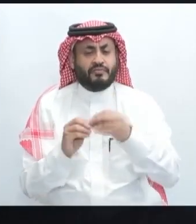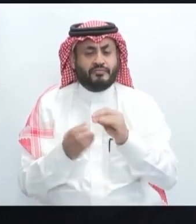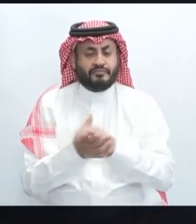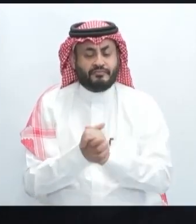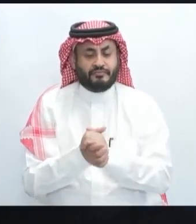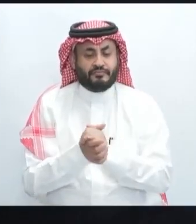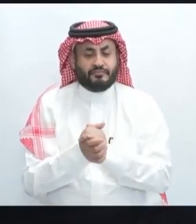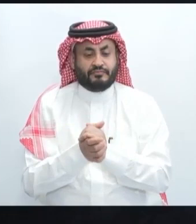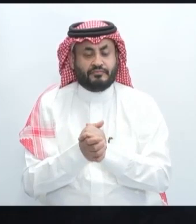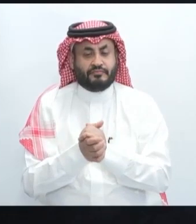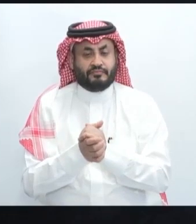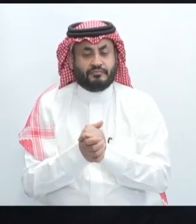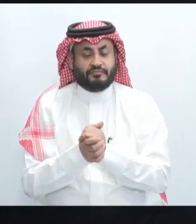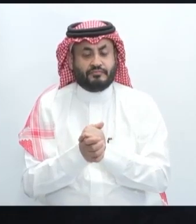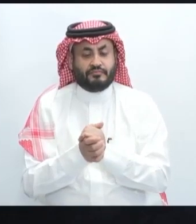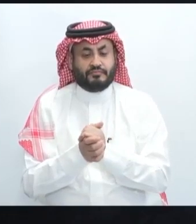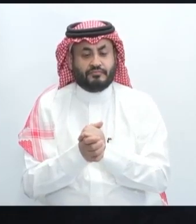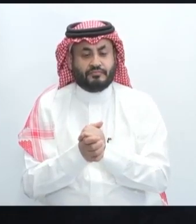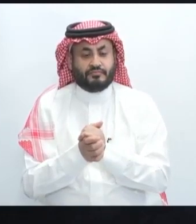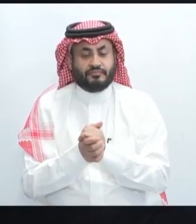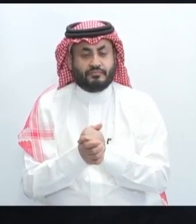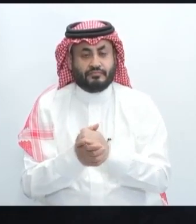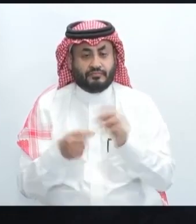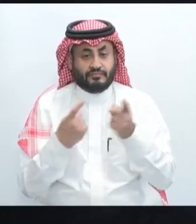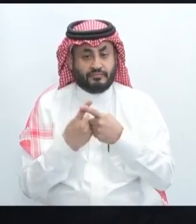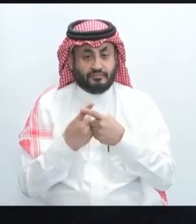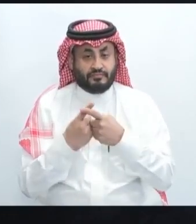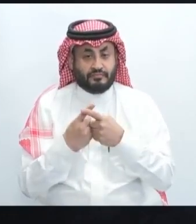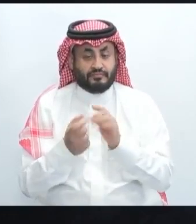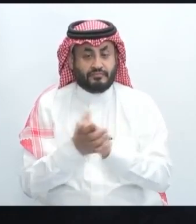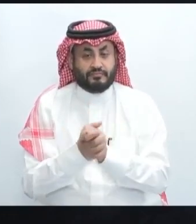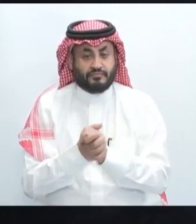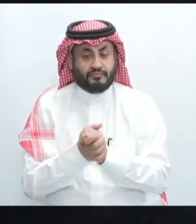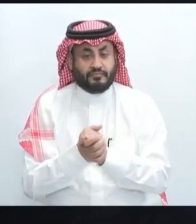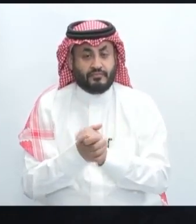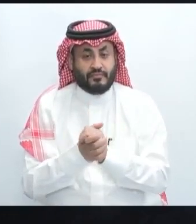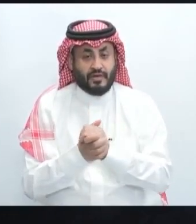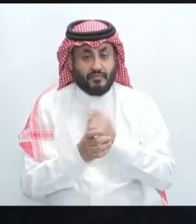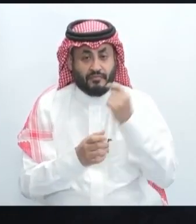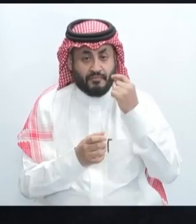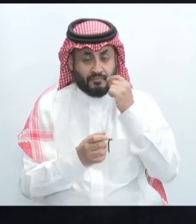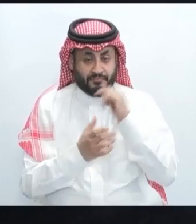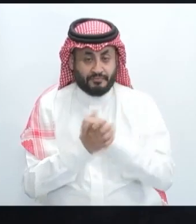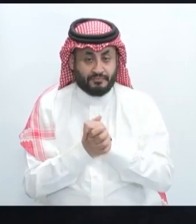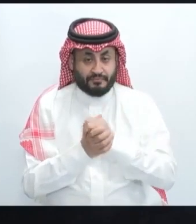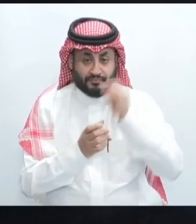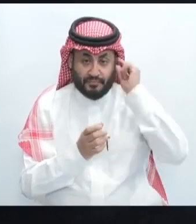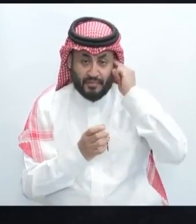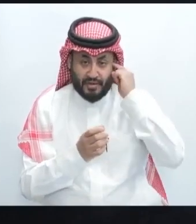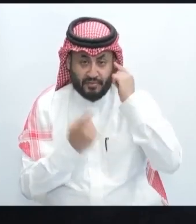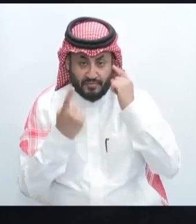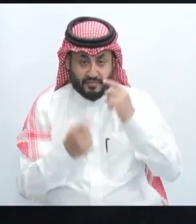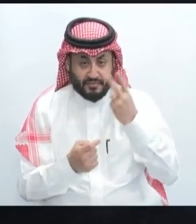here. Okay, what are they? Yes, black and white. Excellent. So,